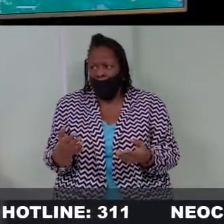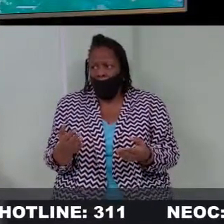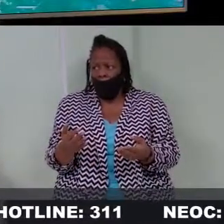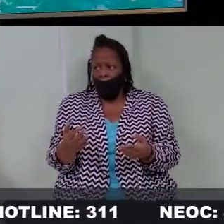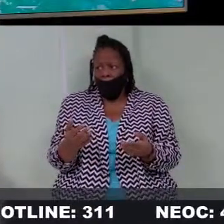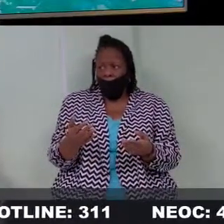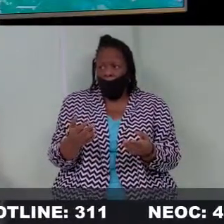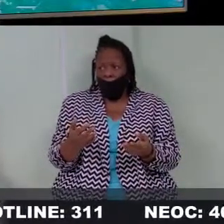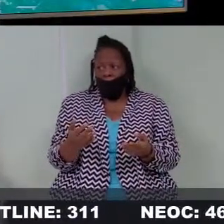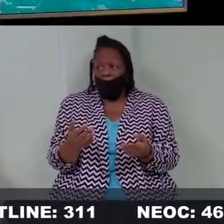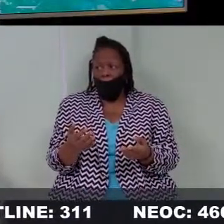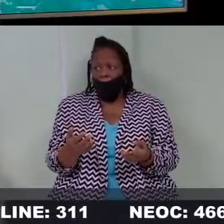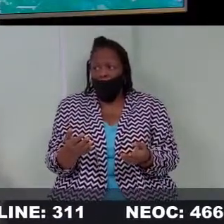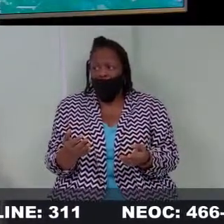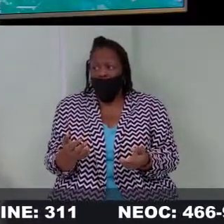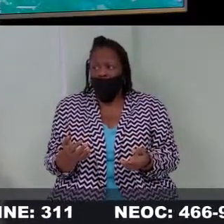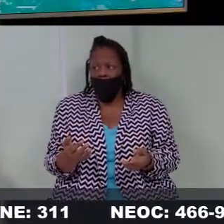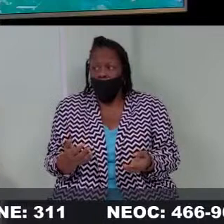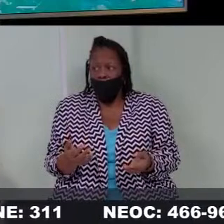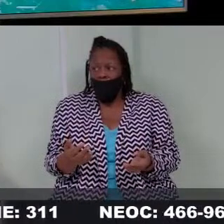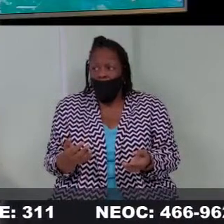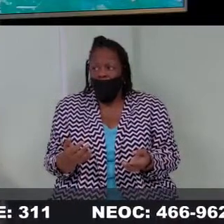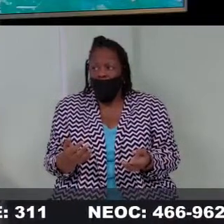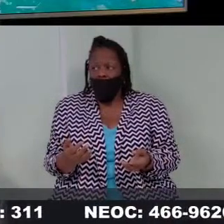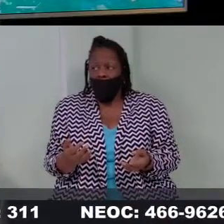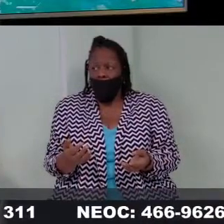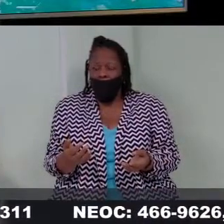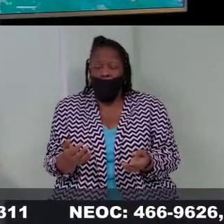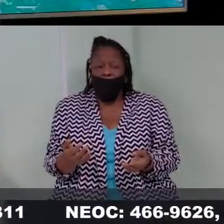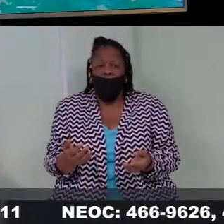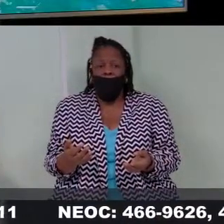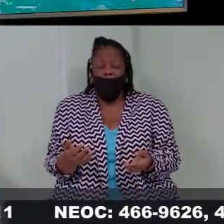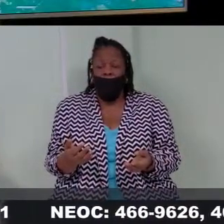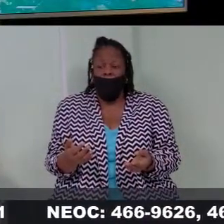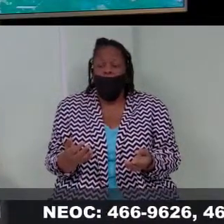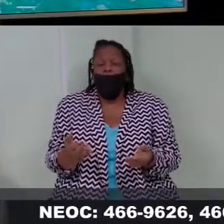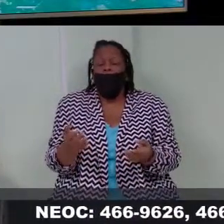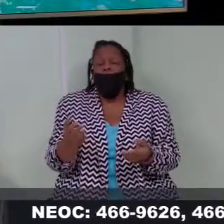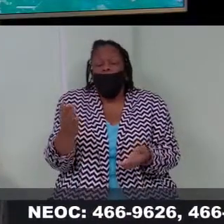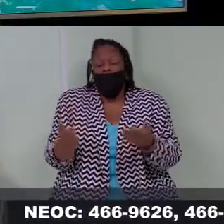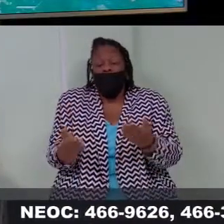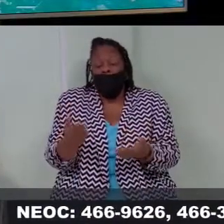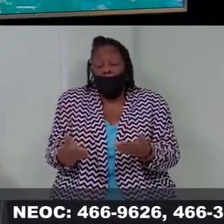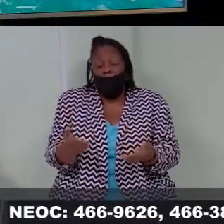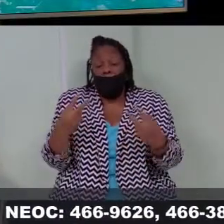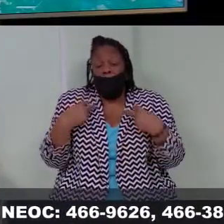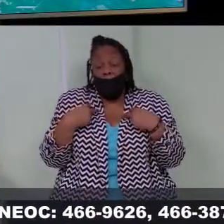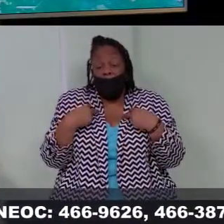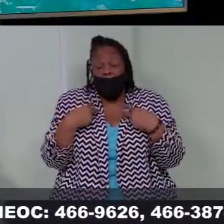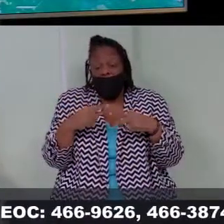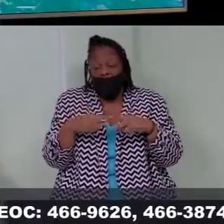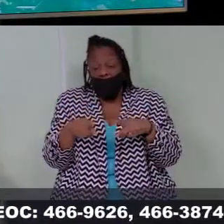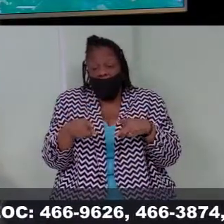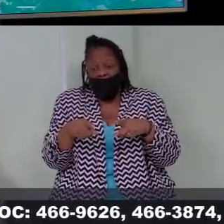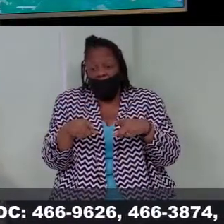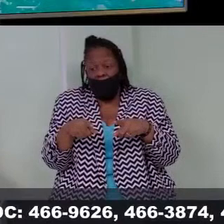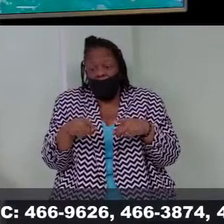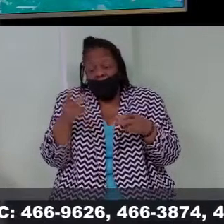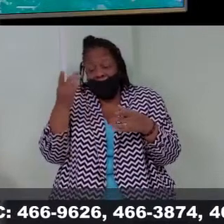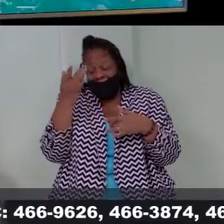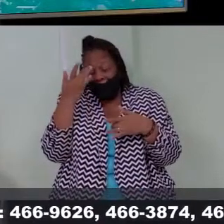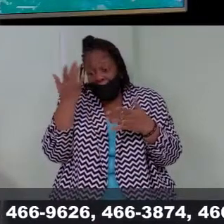anaphylaxis in persons who are more prone to allergic reactions. When frontline workers begin to receive